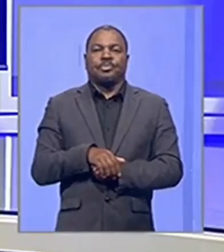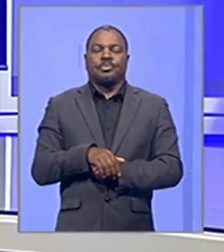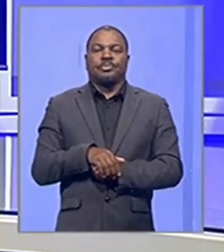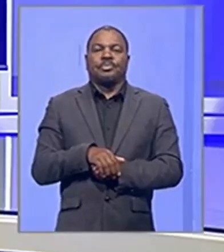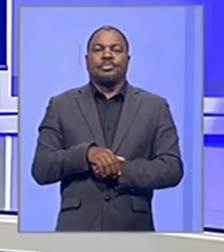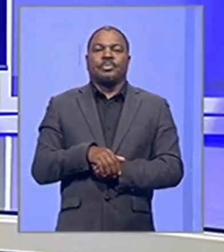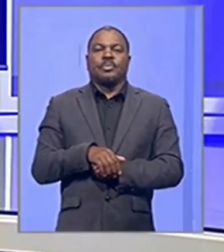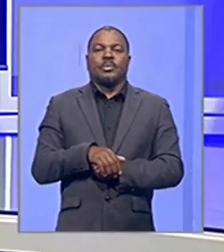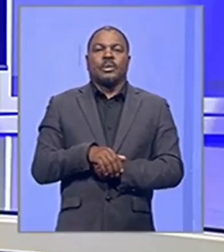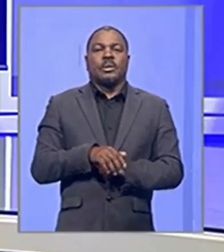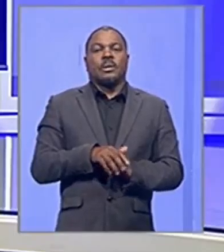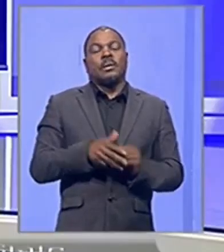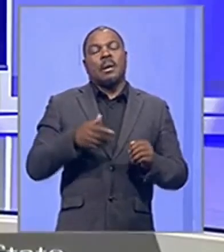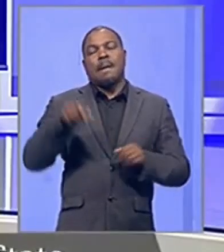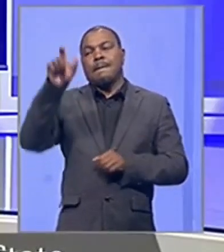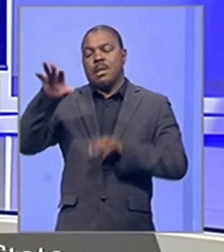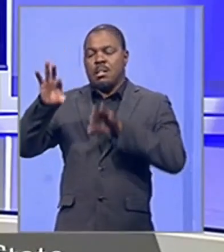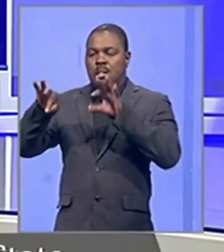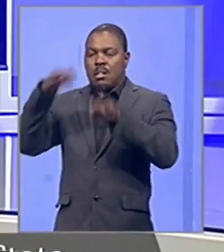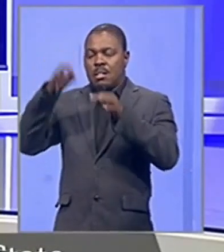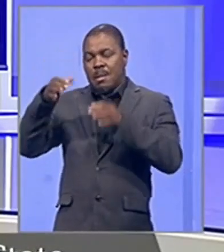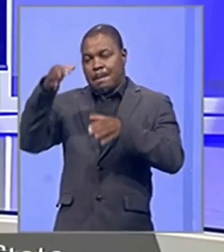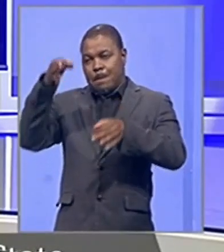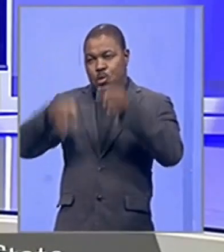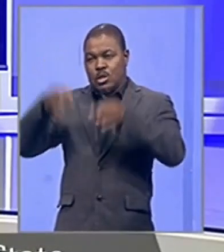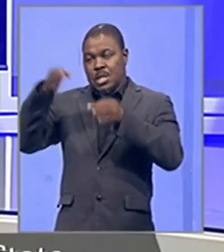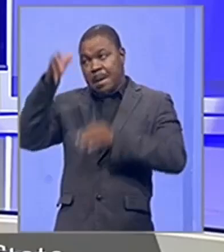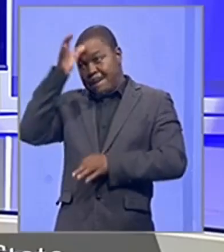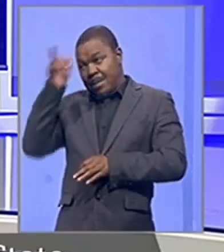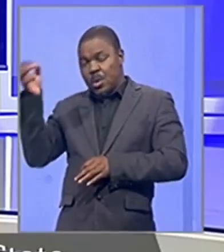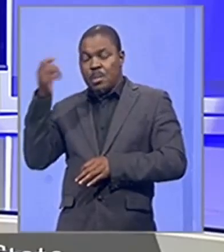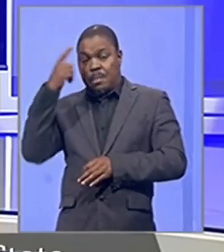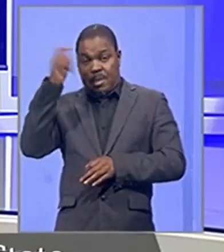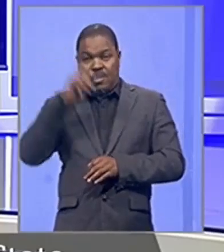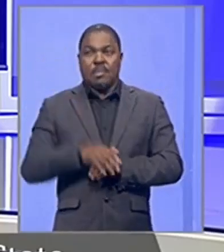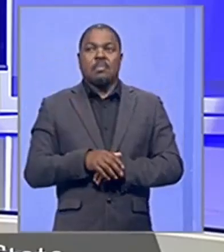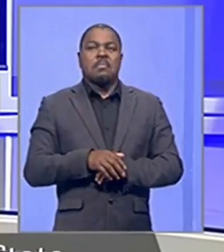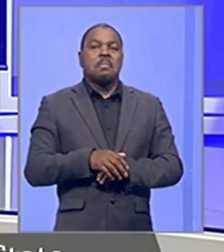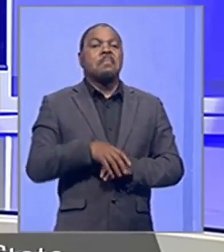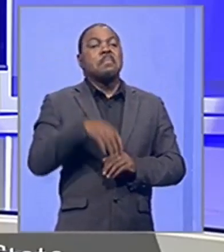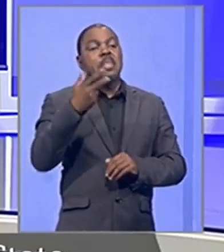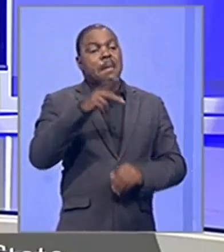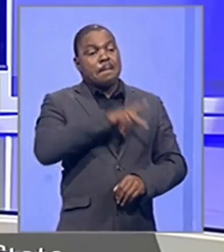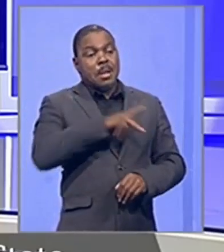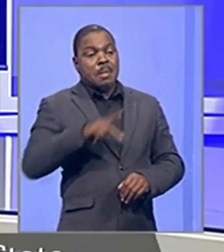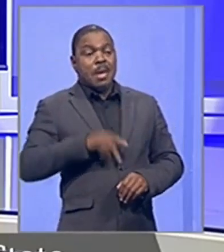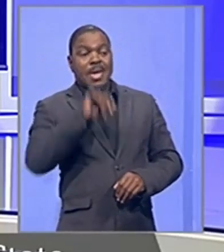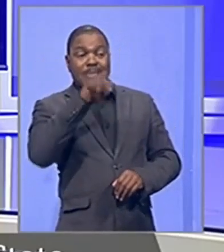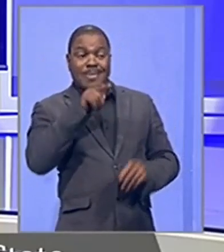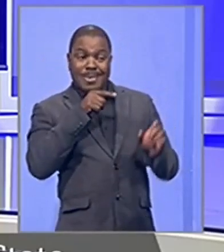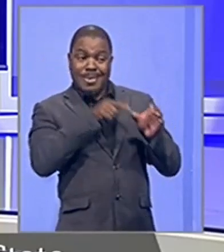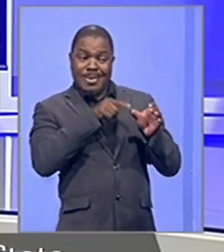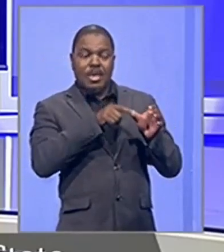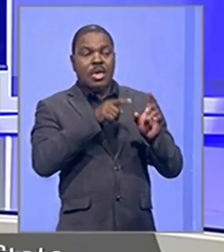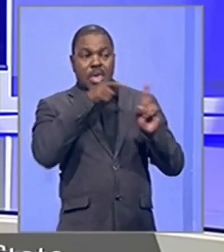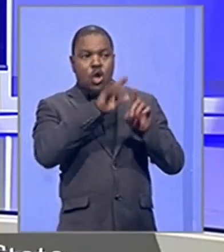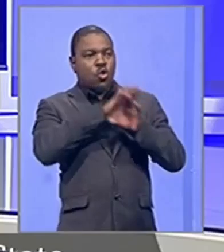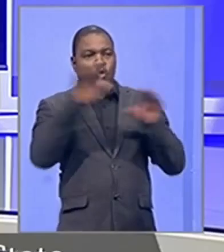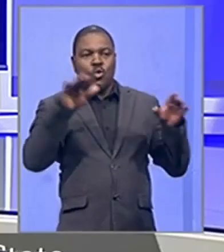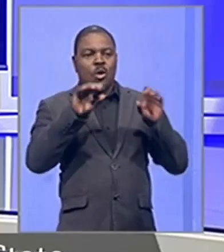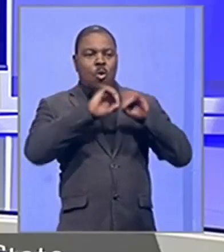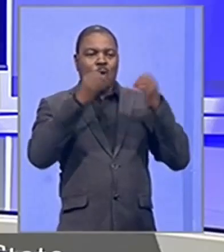Yo mongwe wa basekaseki ba dipolotiki o dumela gore taba ya ge Tonakgolo e se modulasetulo wa mokgatlo e ka